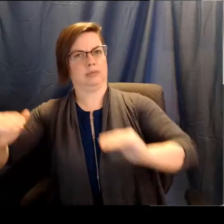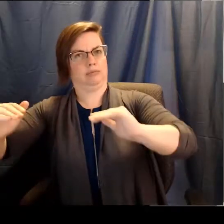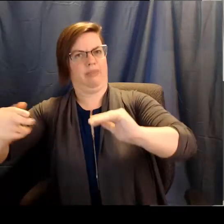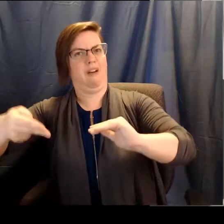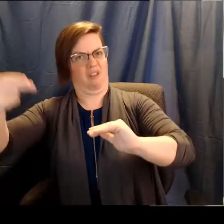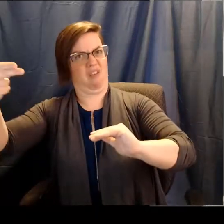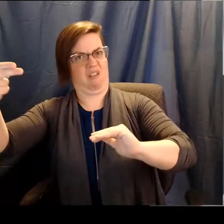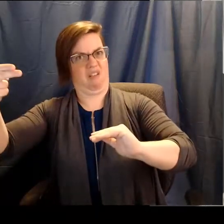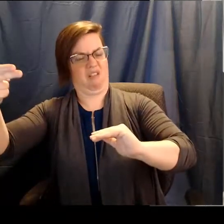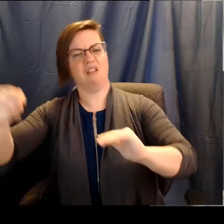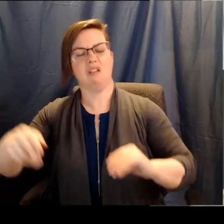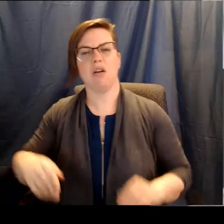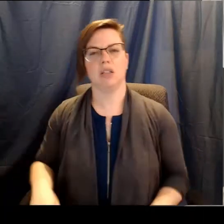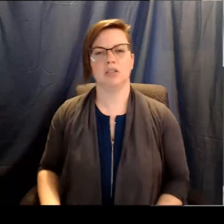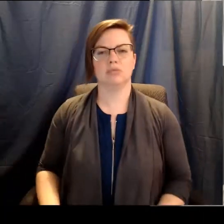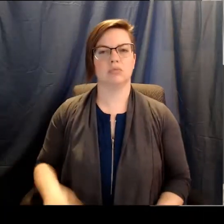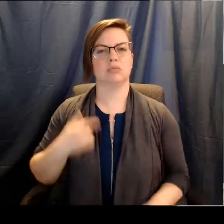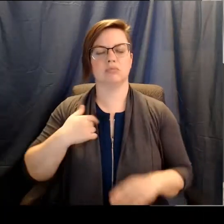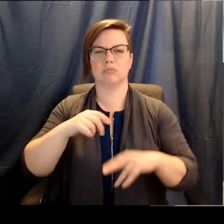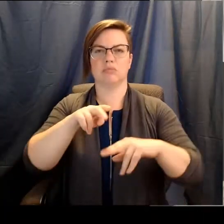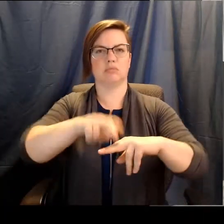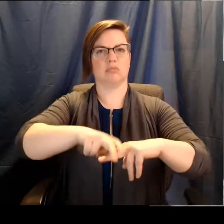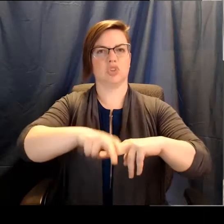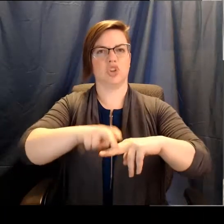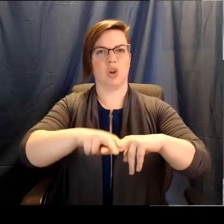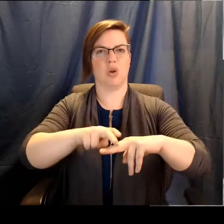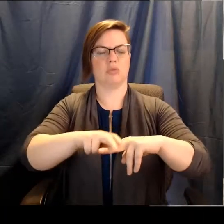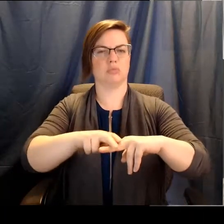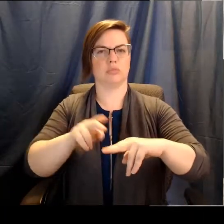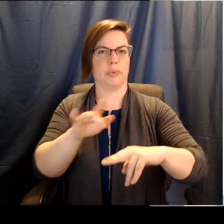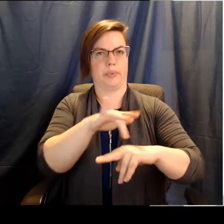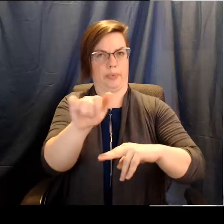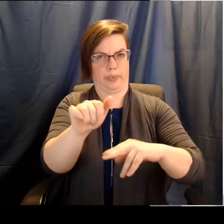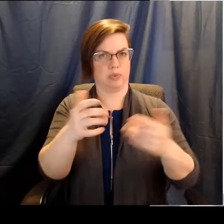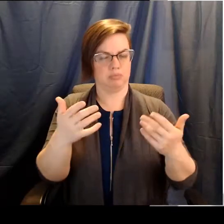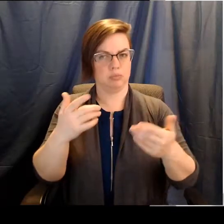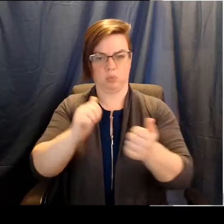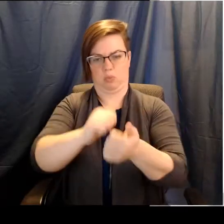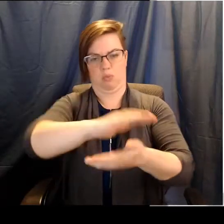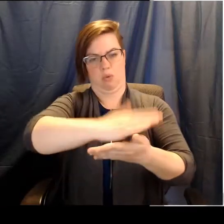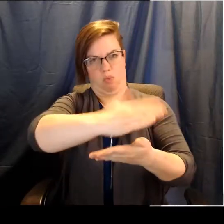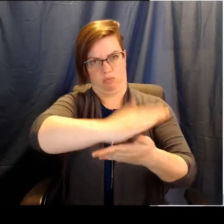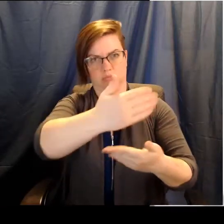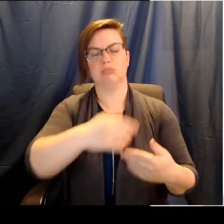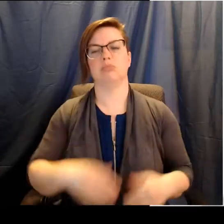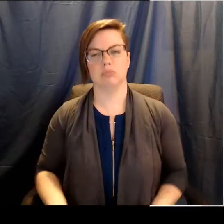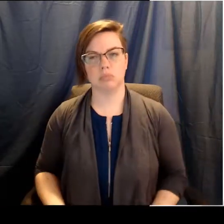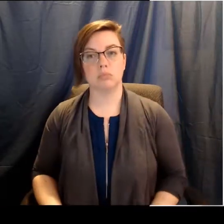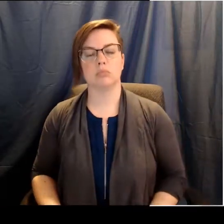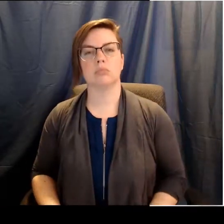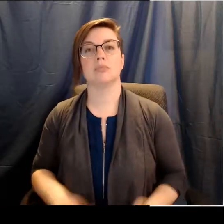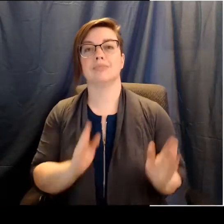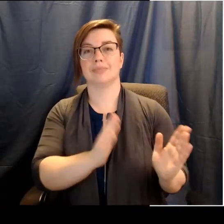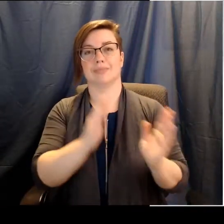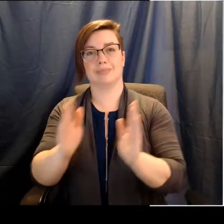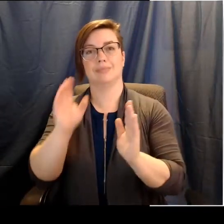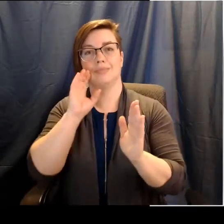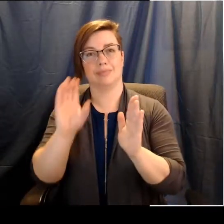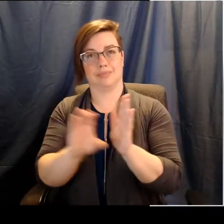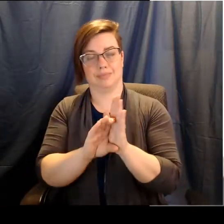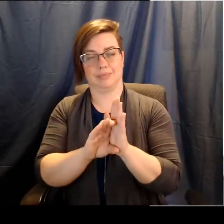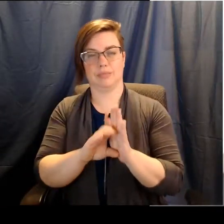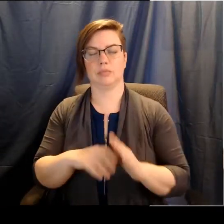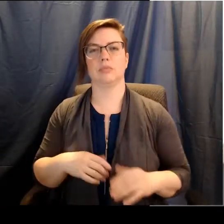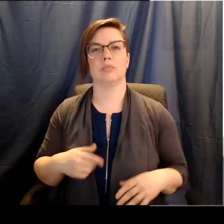that's just the setup without a person sitting at it. So you can see a laptop. The second picture in the middle is a person who is sitting at